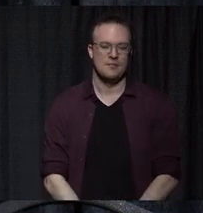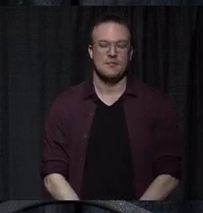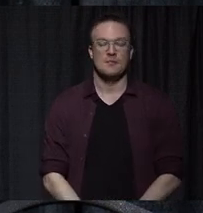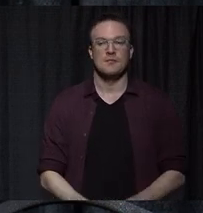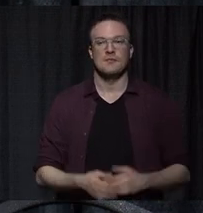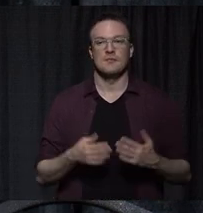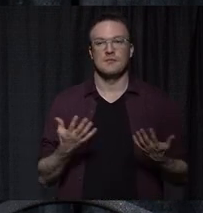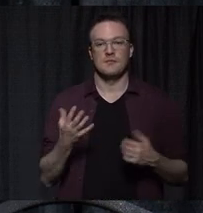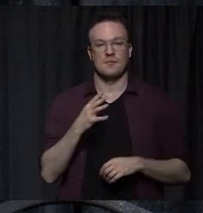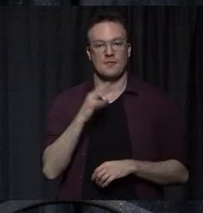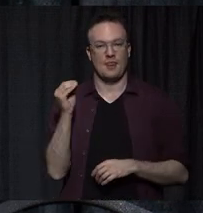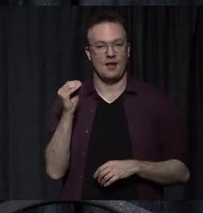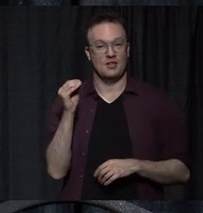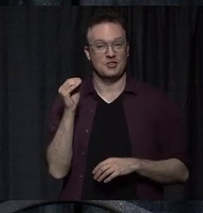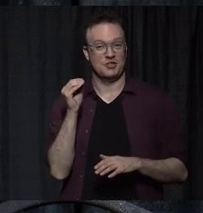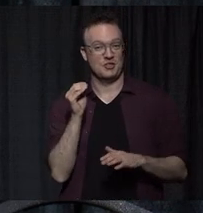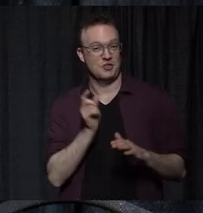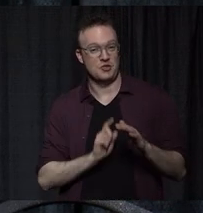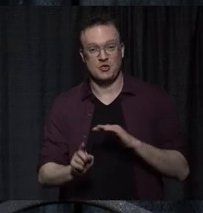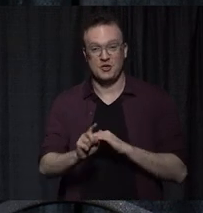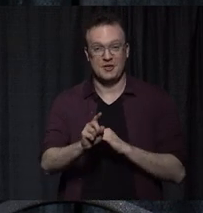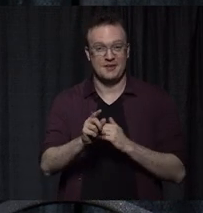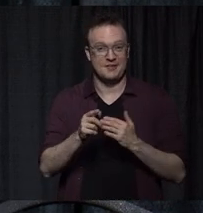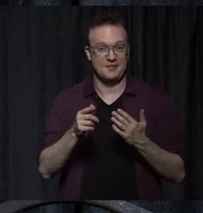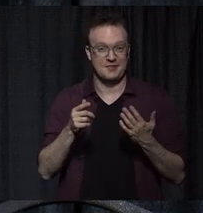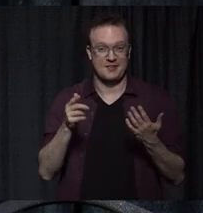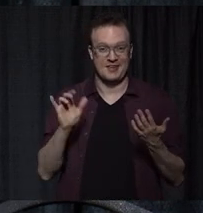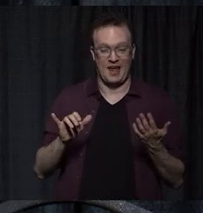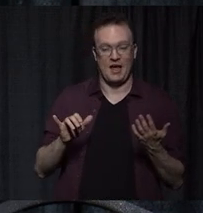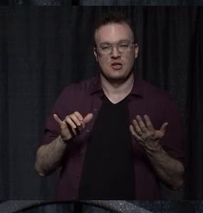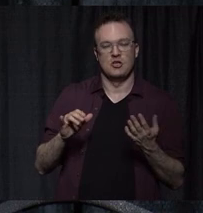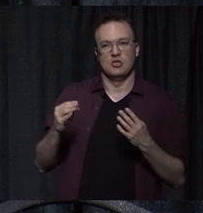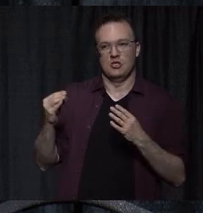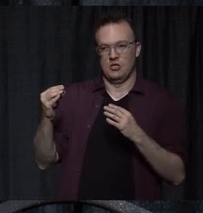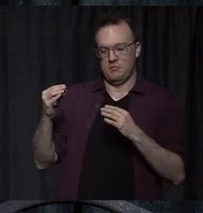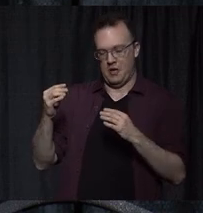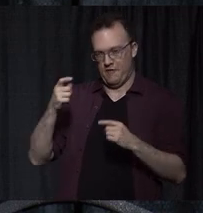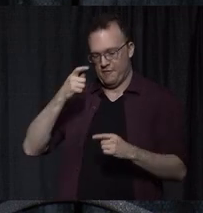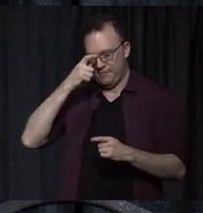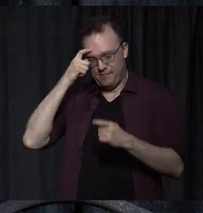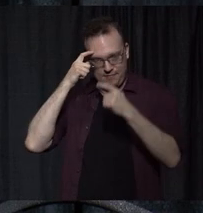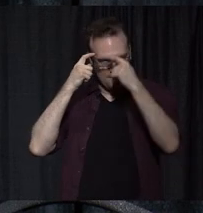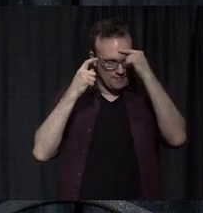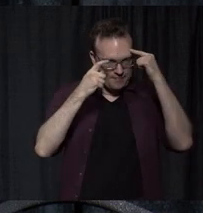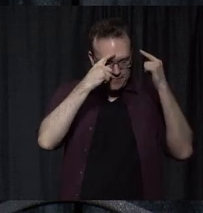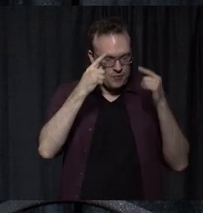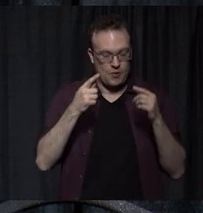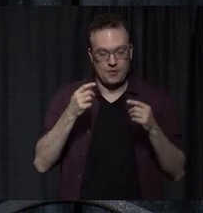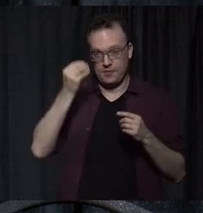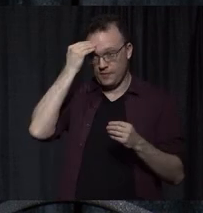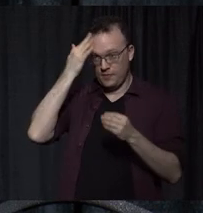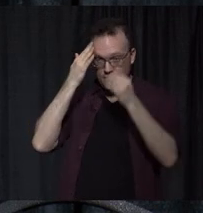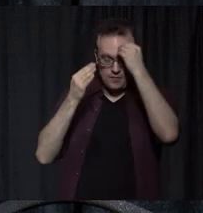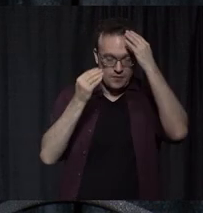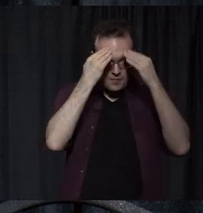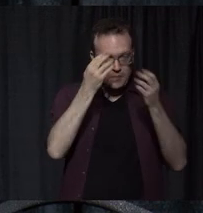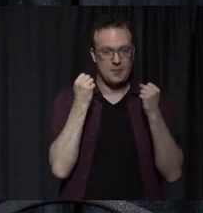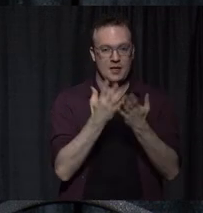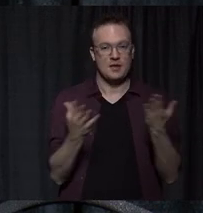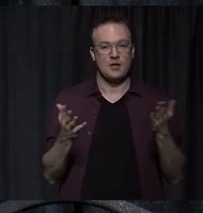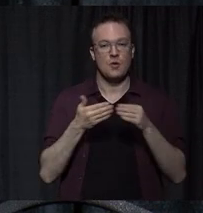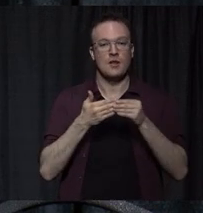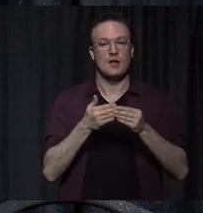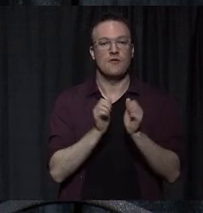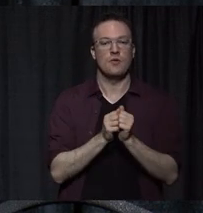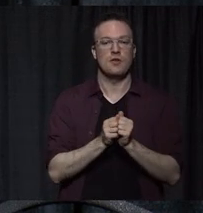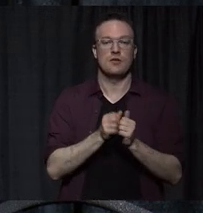And it's a journey I've walked that has taught me some lessons. And what I've learned is, while you're leading with humility and kindness and